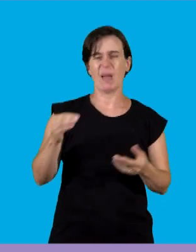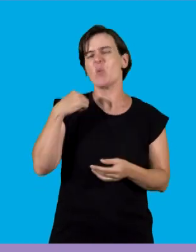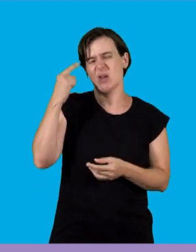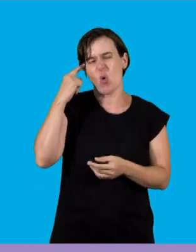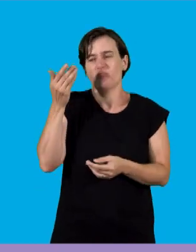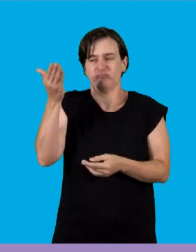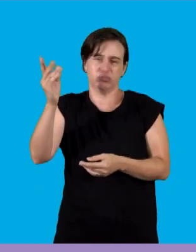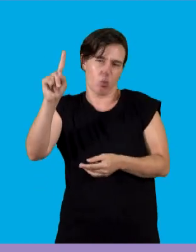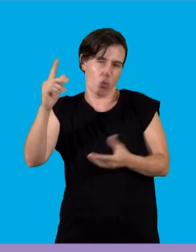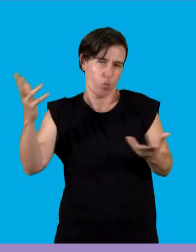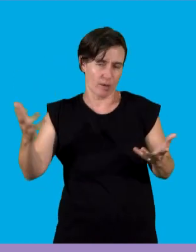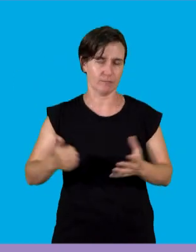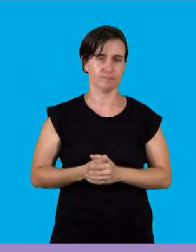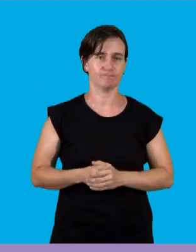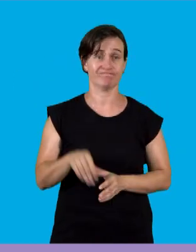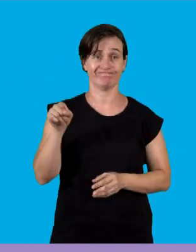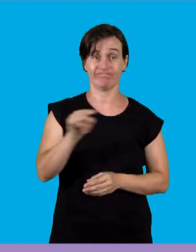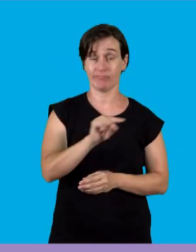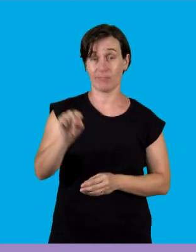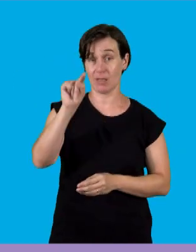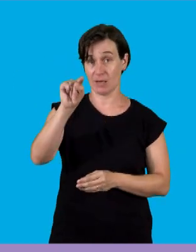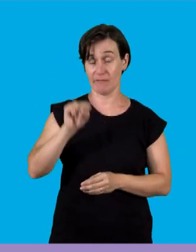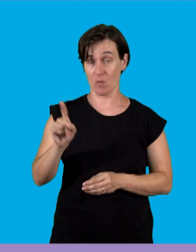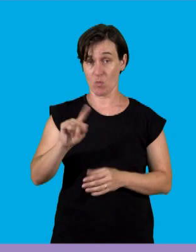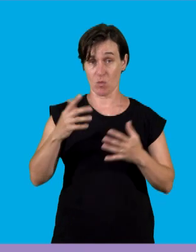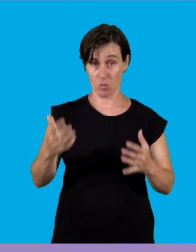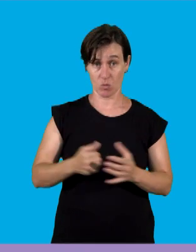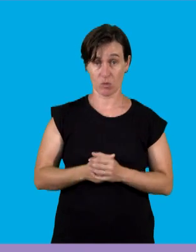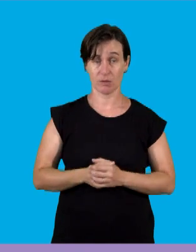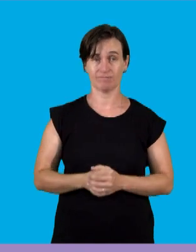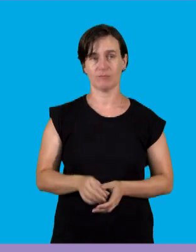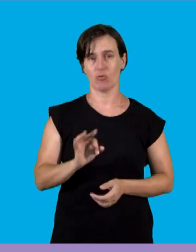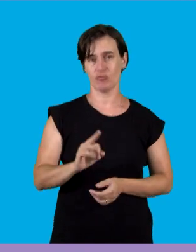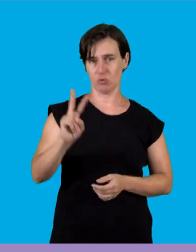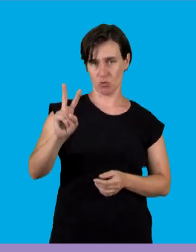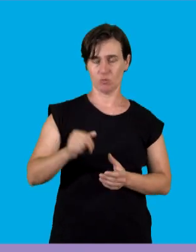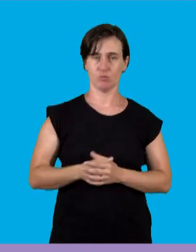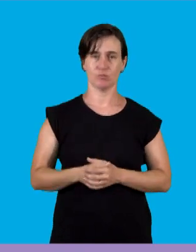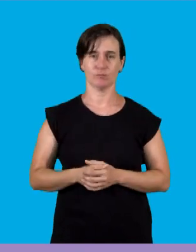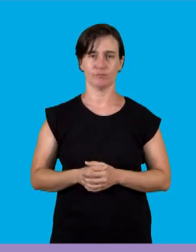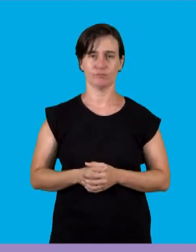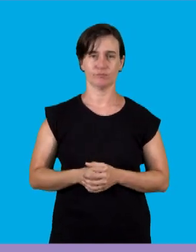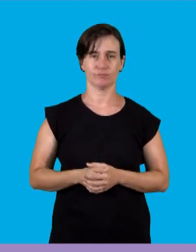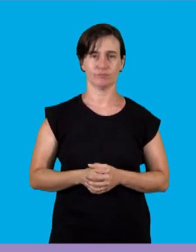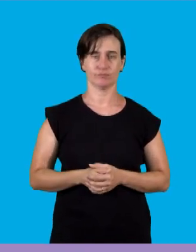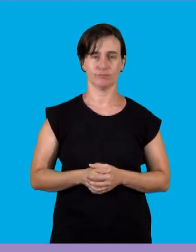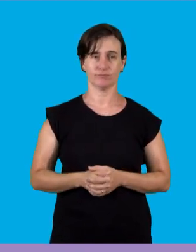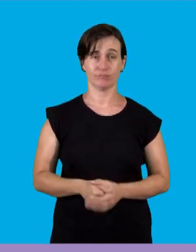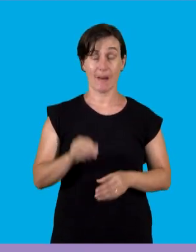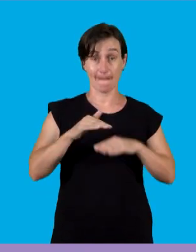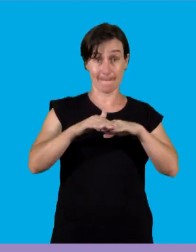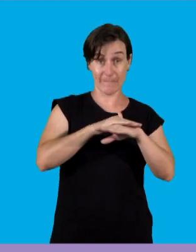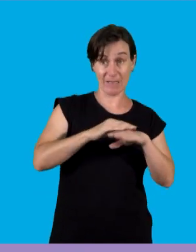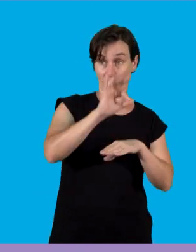course we know that that 3 has an exponent 1. Then we have that divided by a 3 squared. Now, because the bases